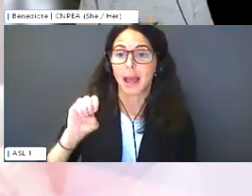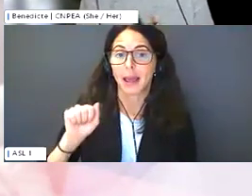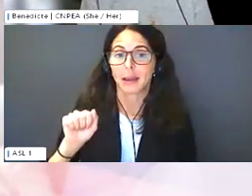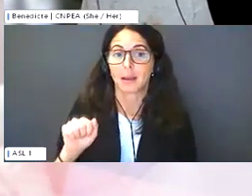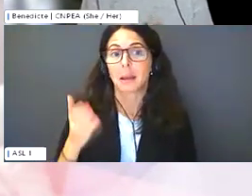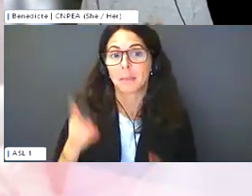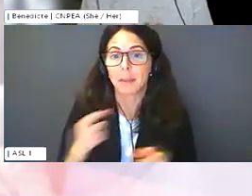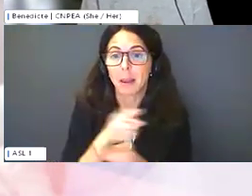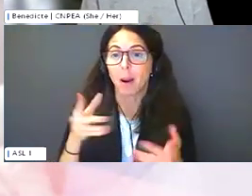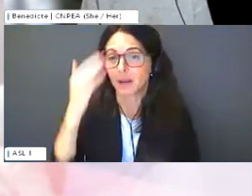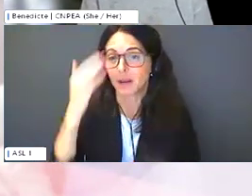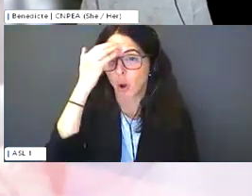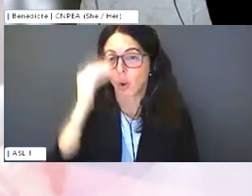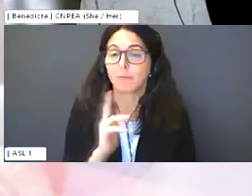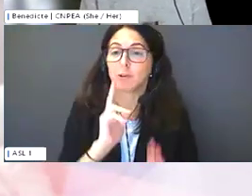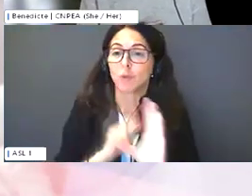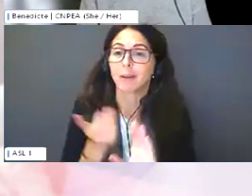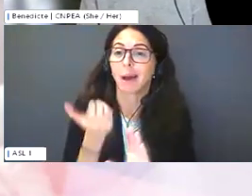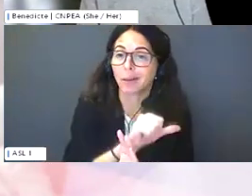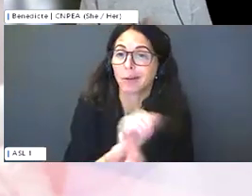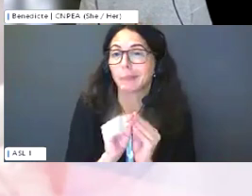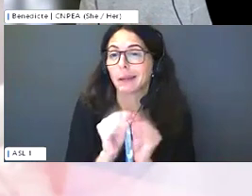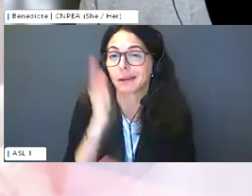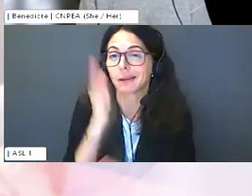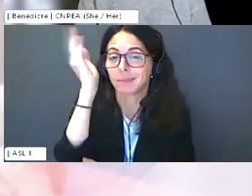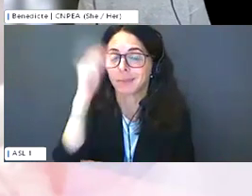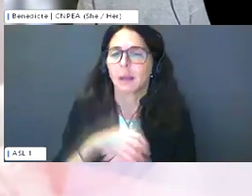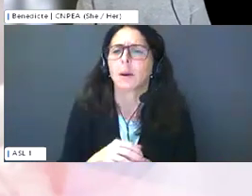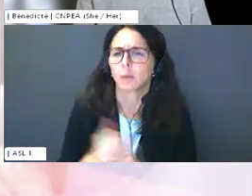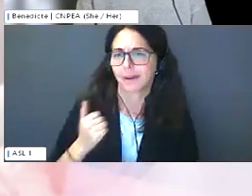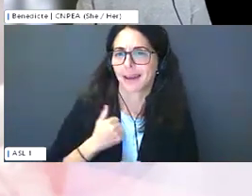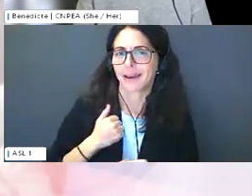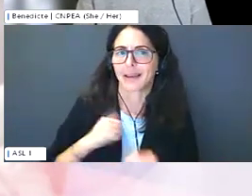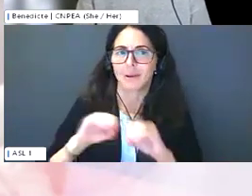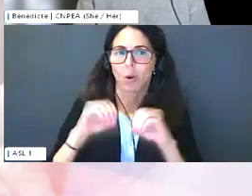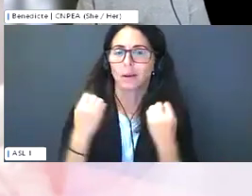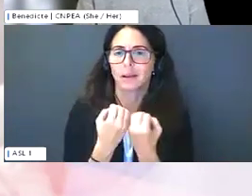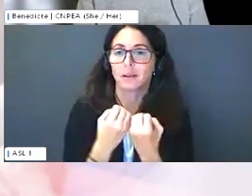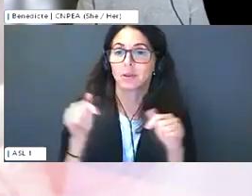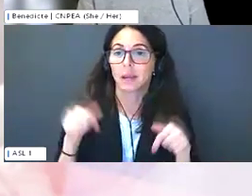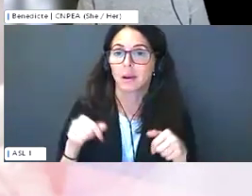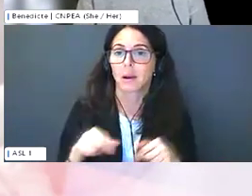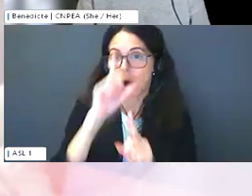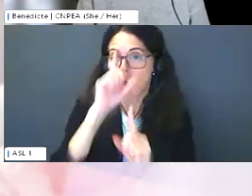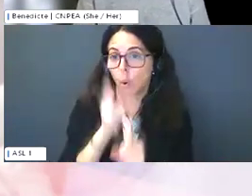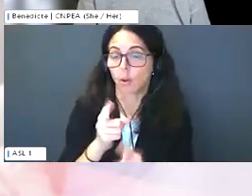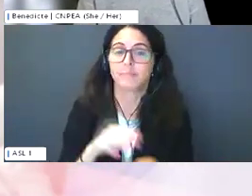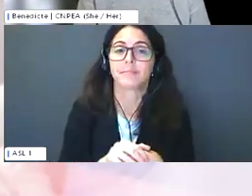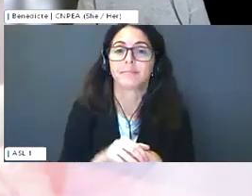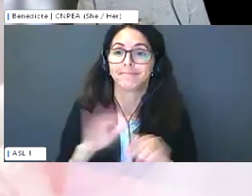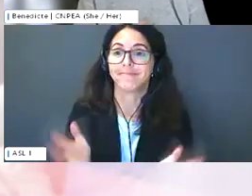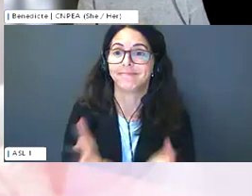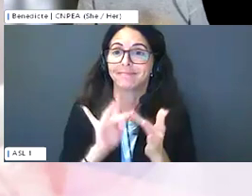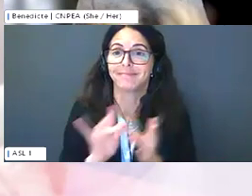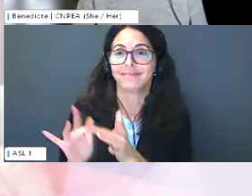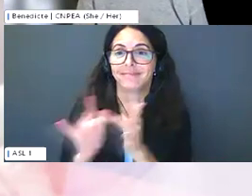you've attended other webinars with us, we are a pan-Canadian organization, and we work to build awareness, support, and capacity